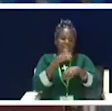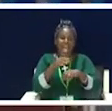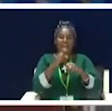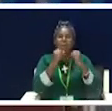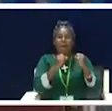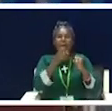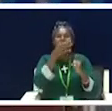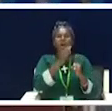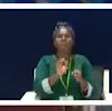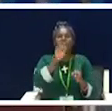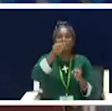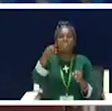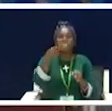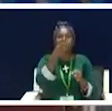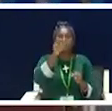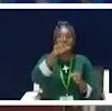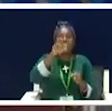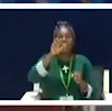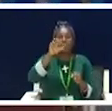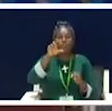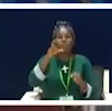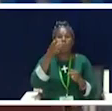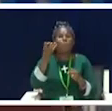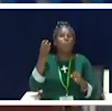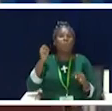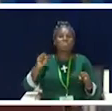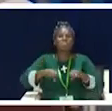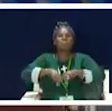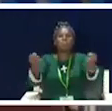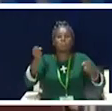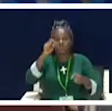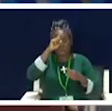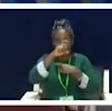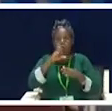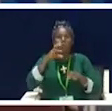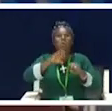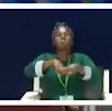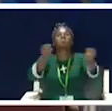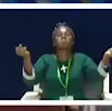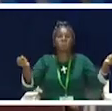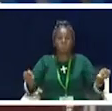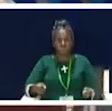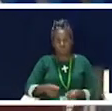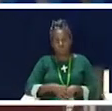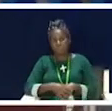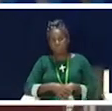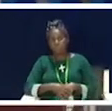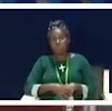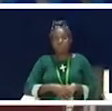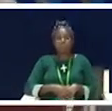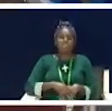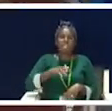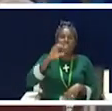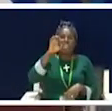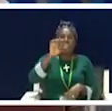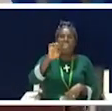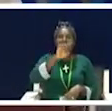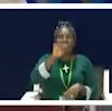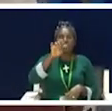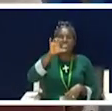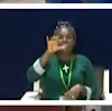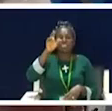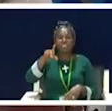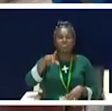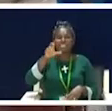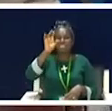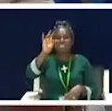broken with all his bragging. According to Ezekiel chapter 30, verse 21, in fact,